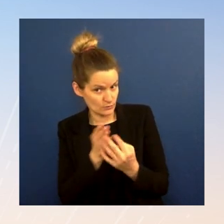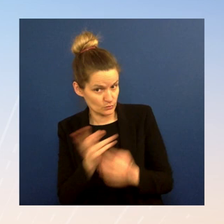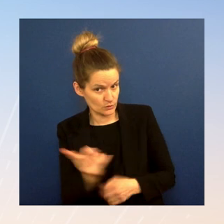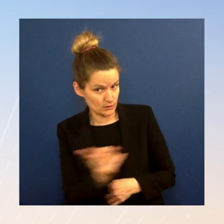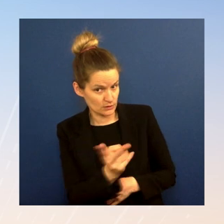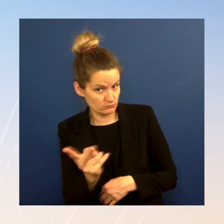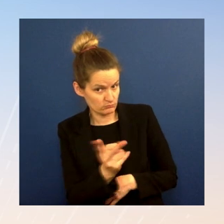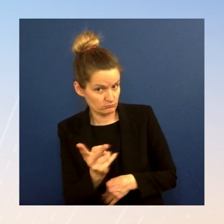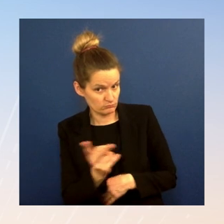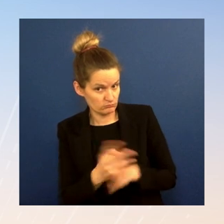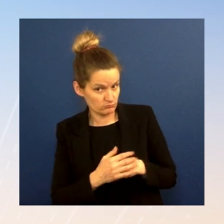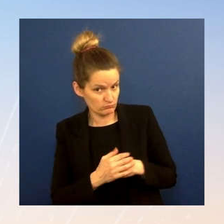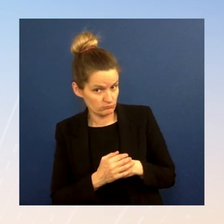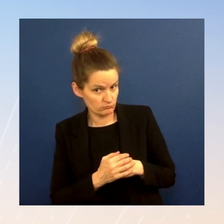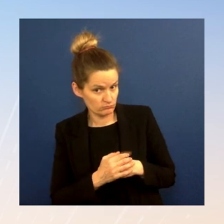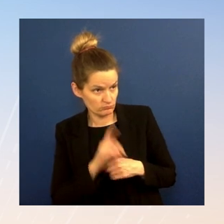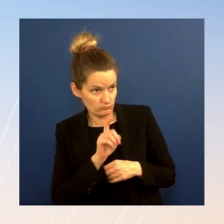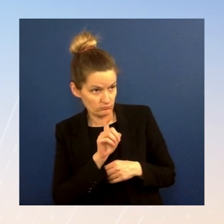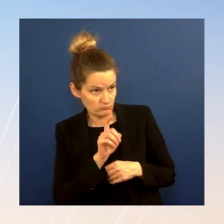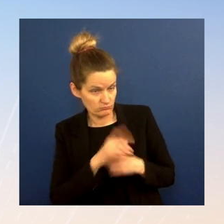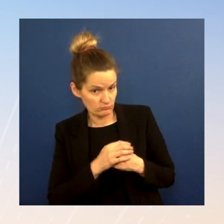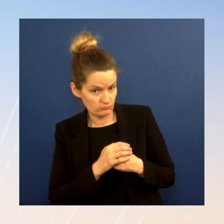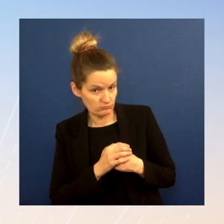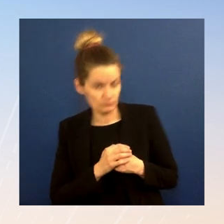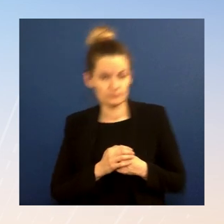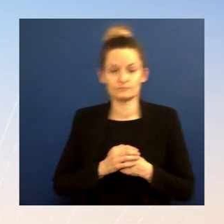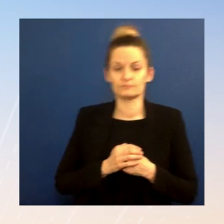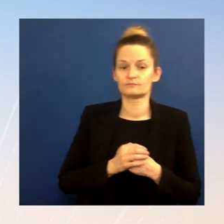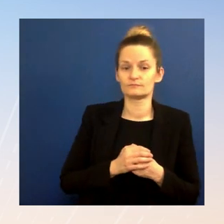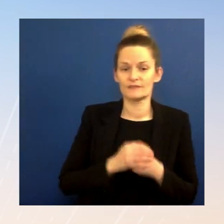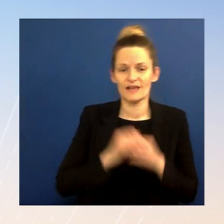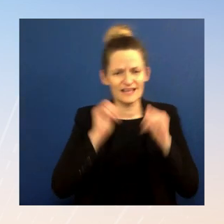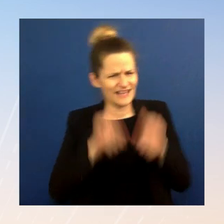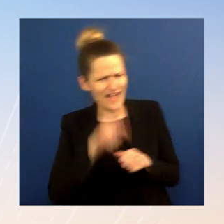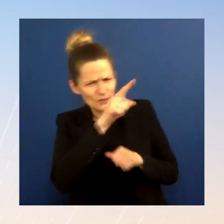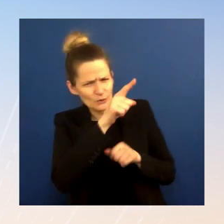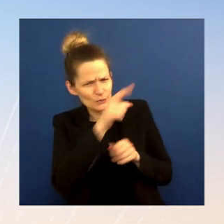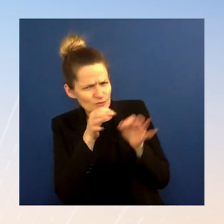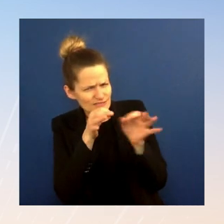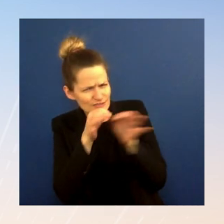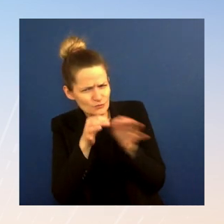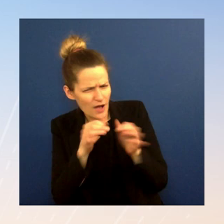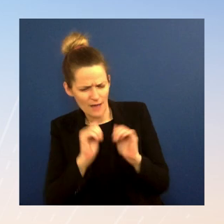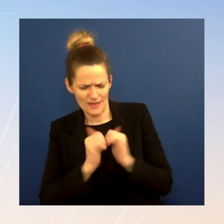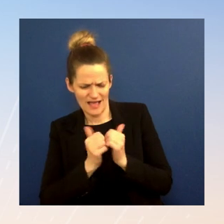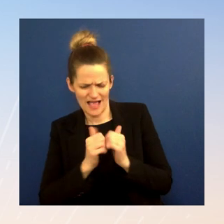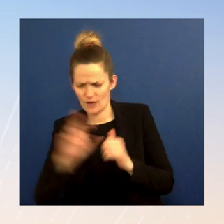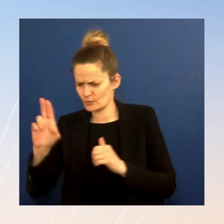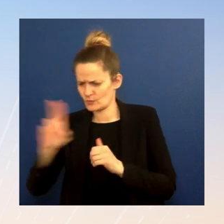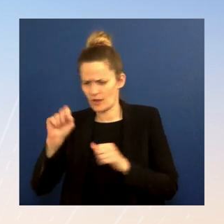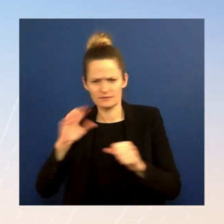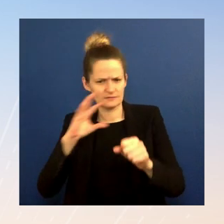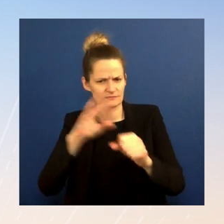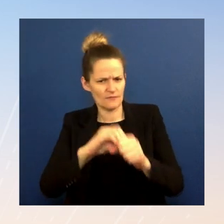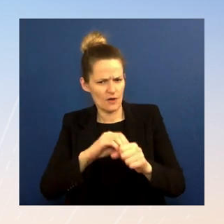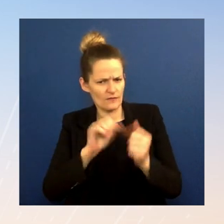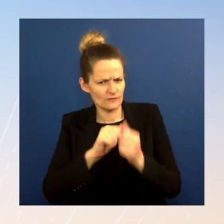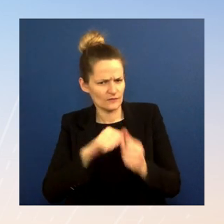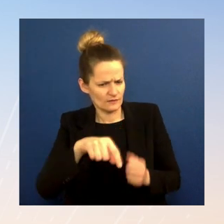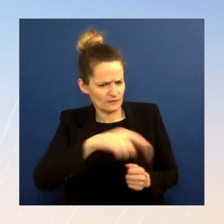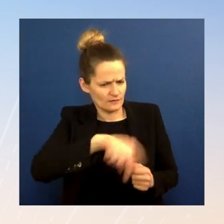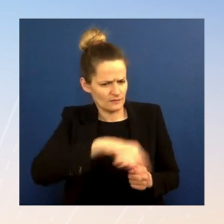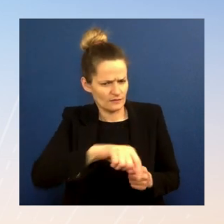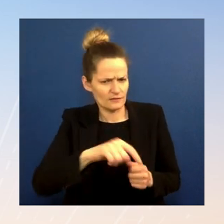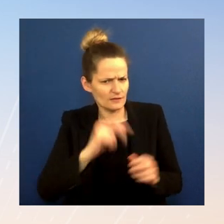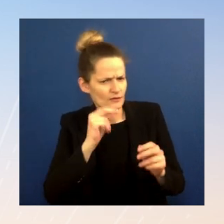how can you describe your involvement, the U.S. involvement in those talks between Russia and Ukraine?